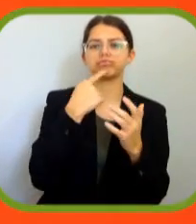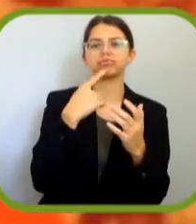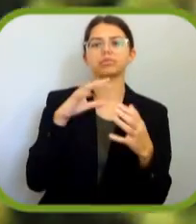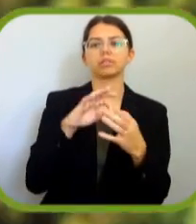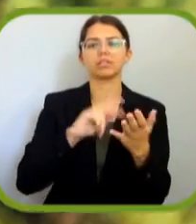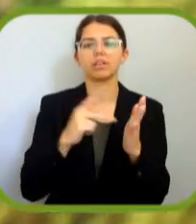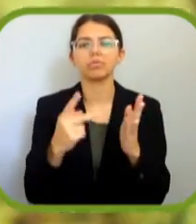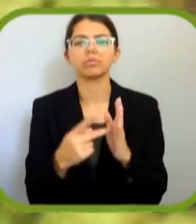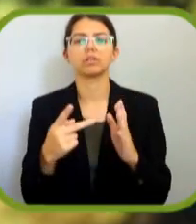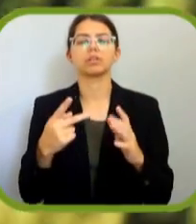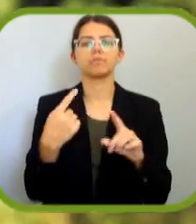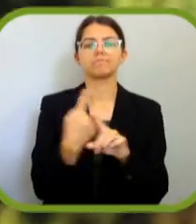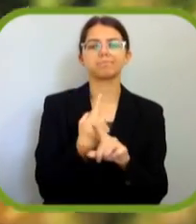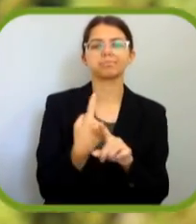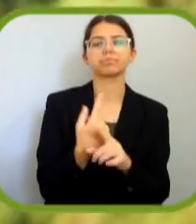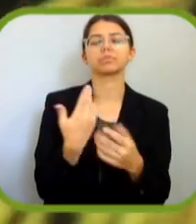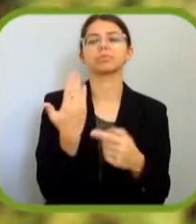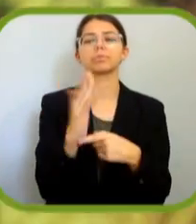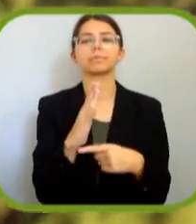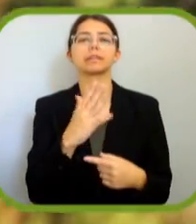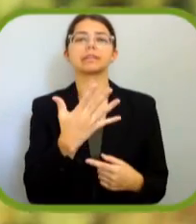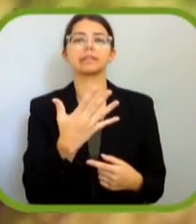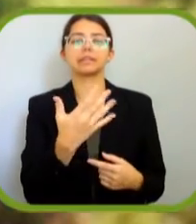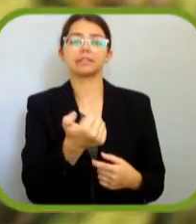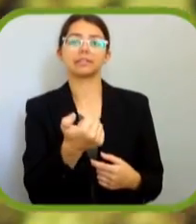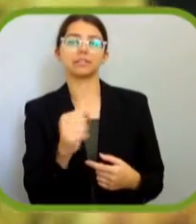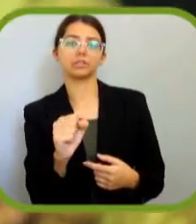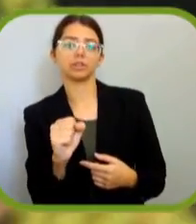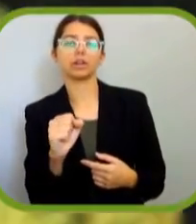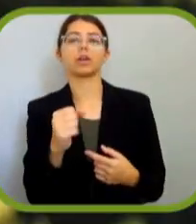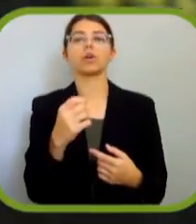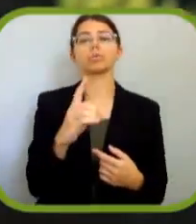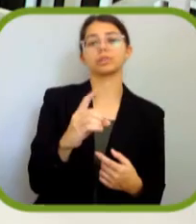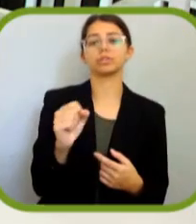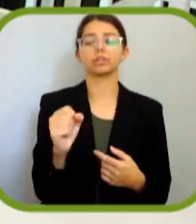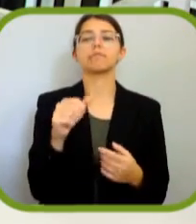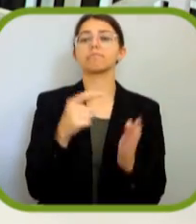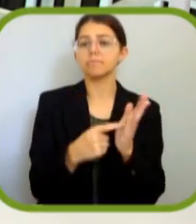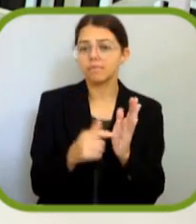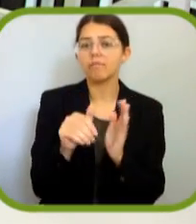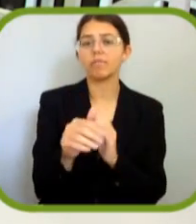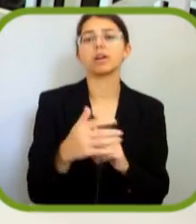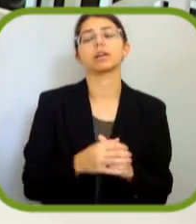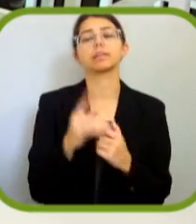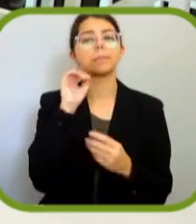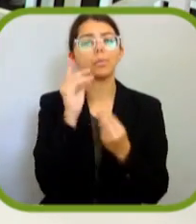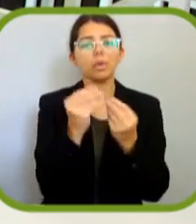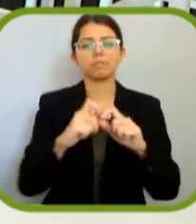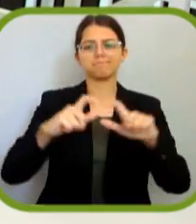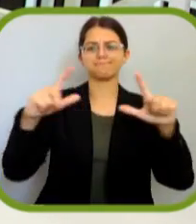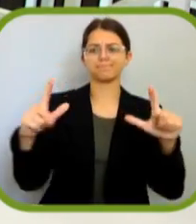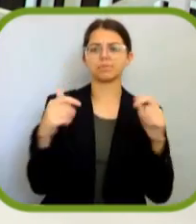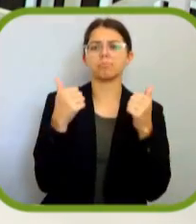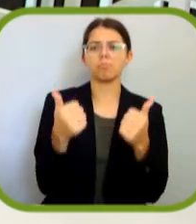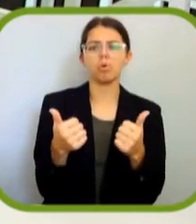in terms of internet infrastructure. So whether it's 5G or 6G, you will need that. And you will need high quality